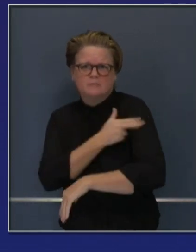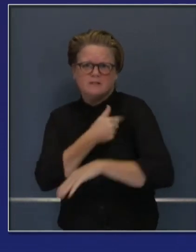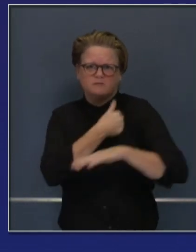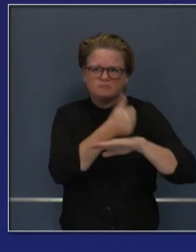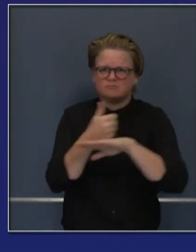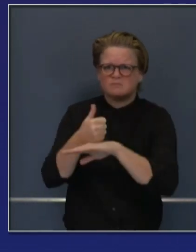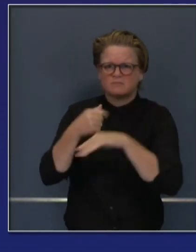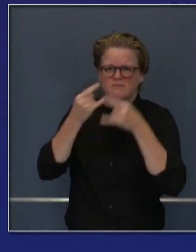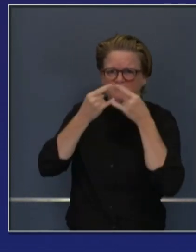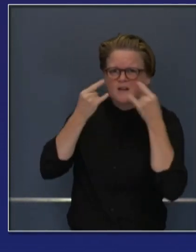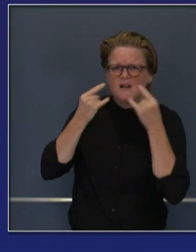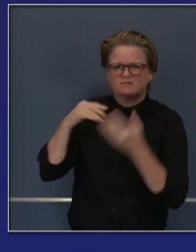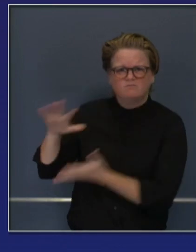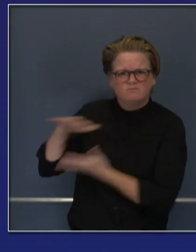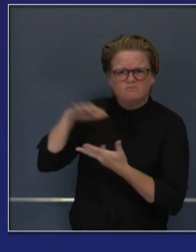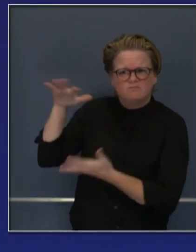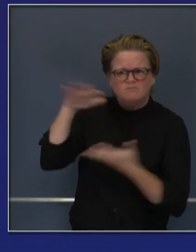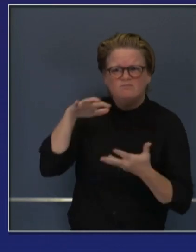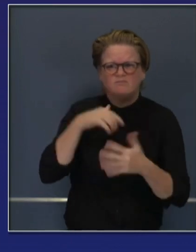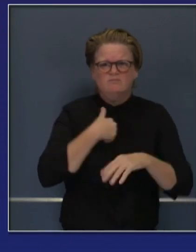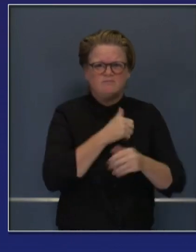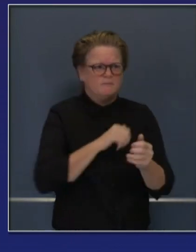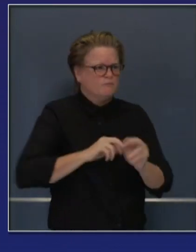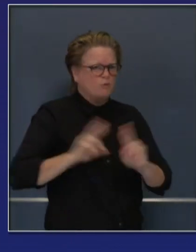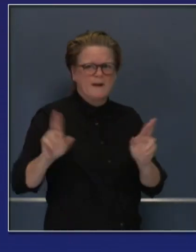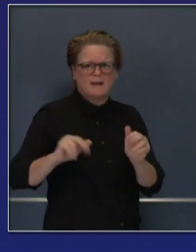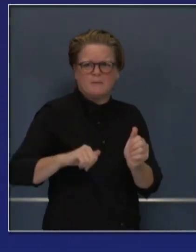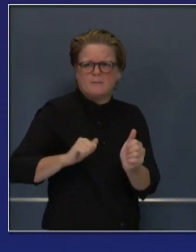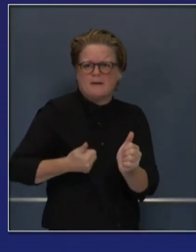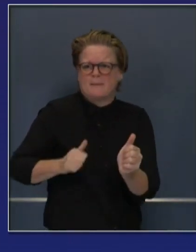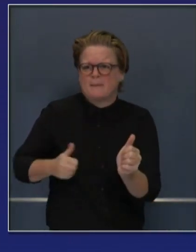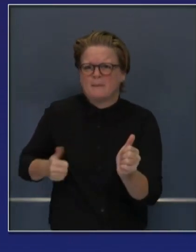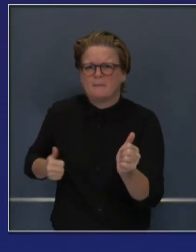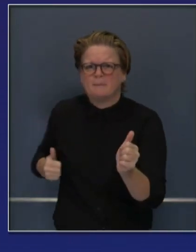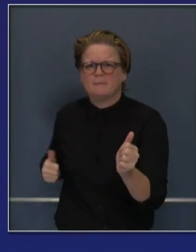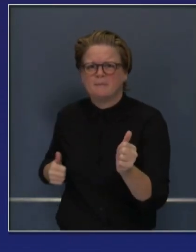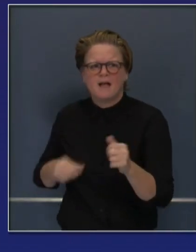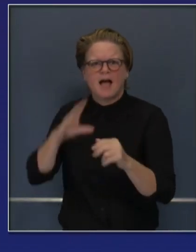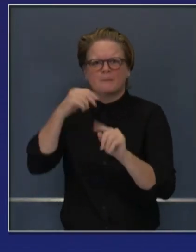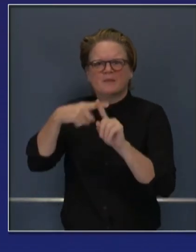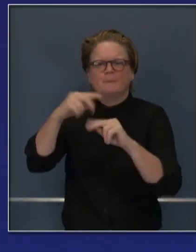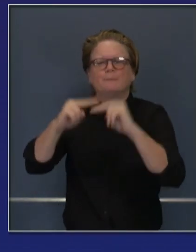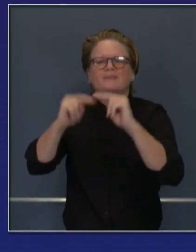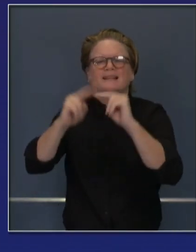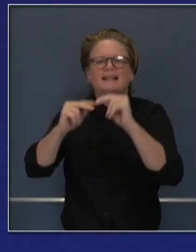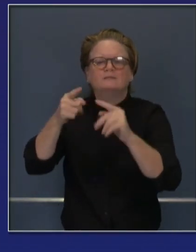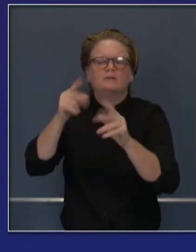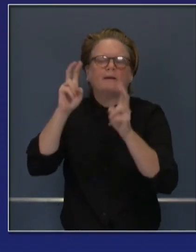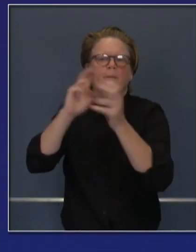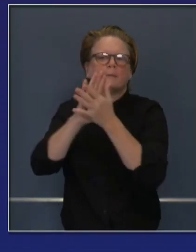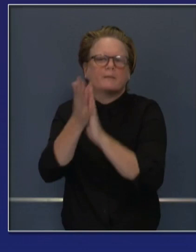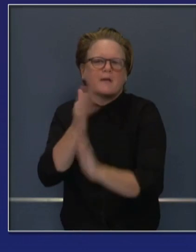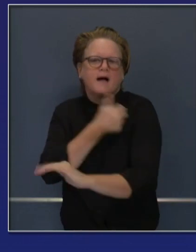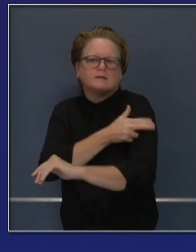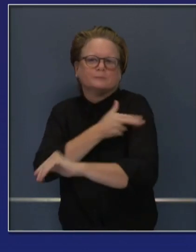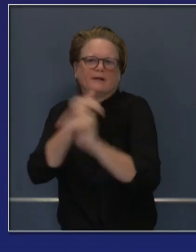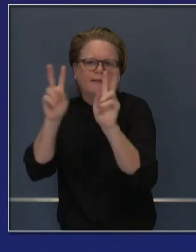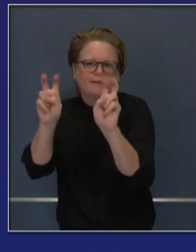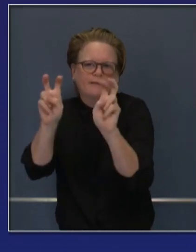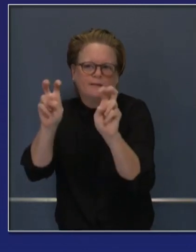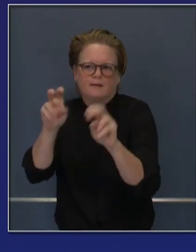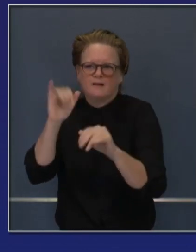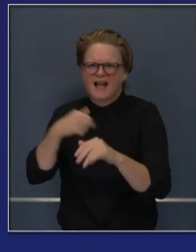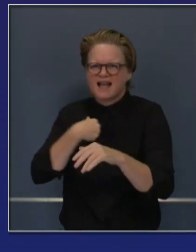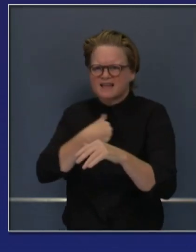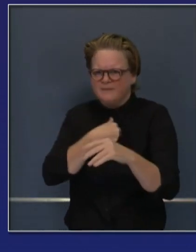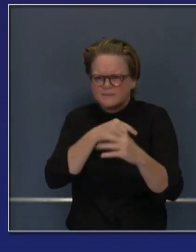this. But together, we need to continue working person by person, family, community,